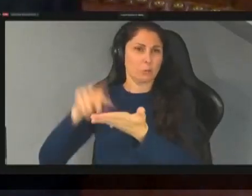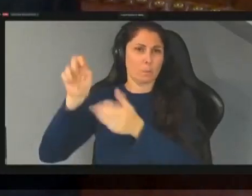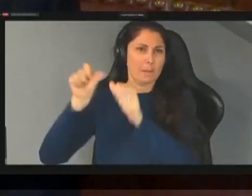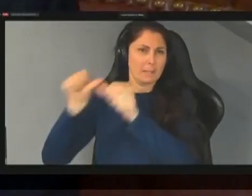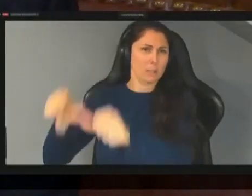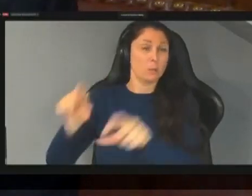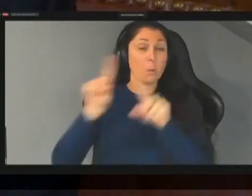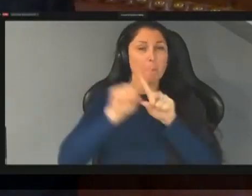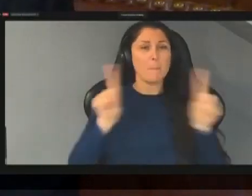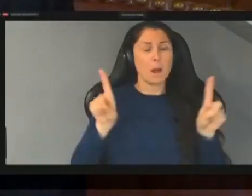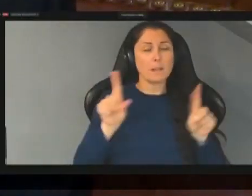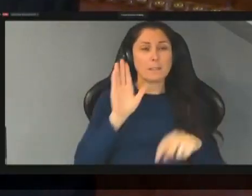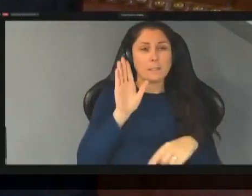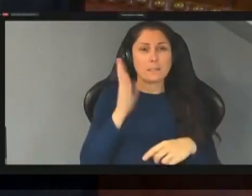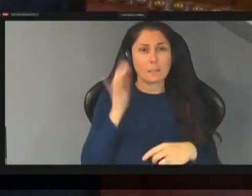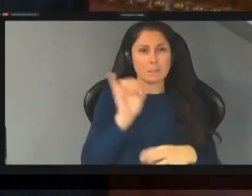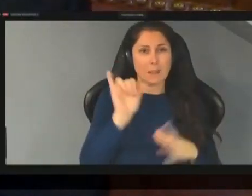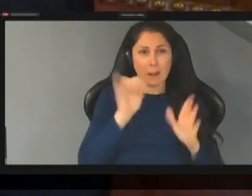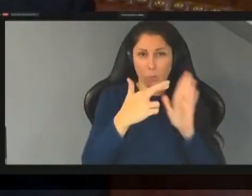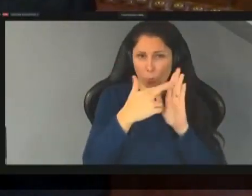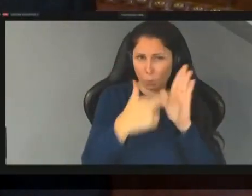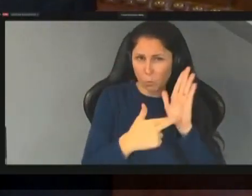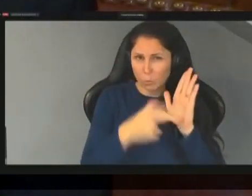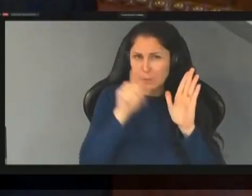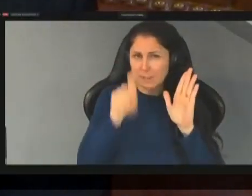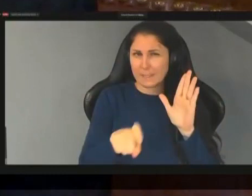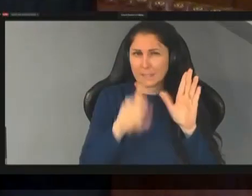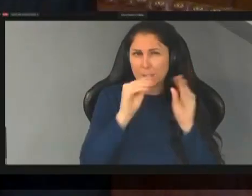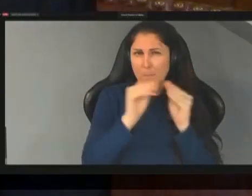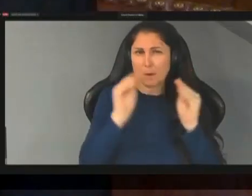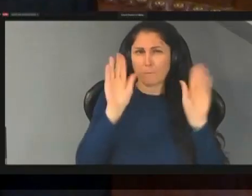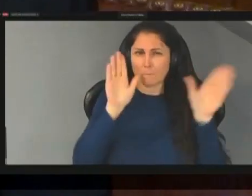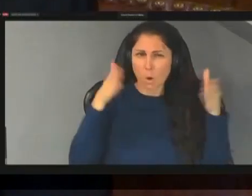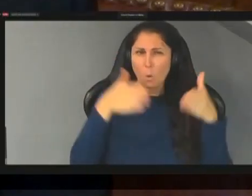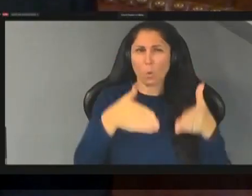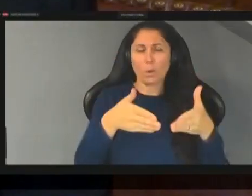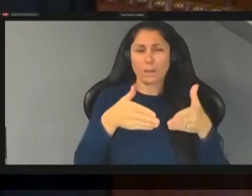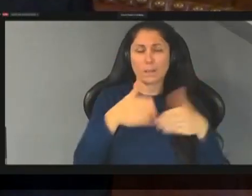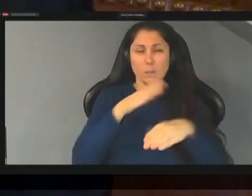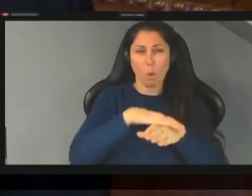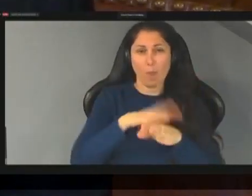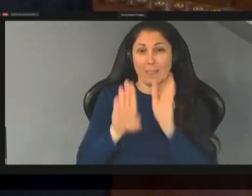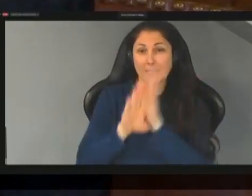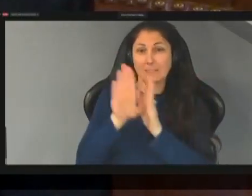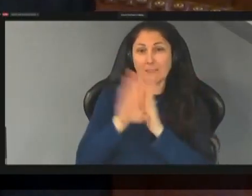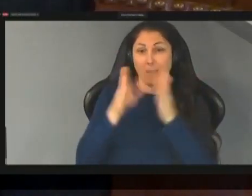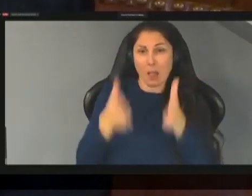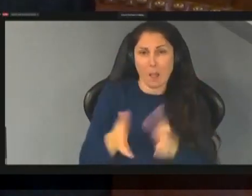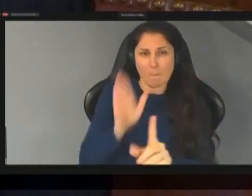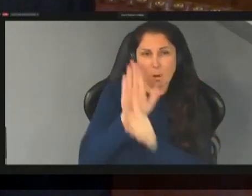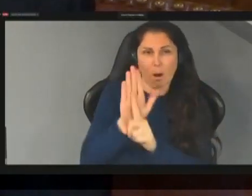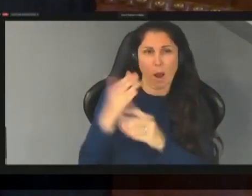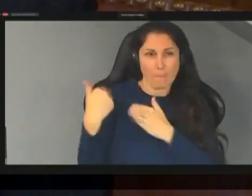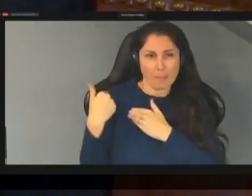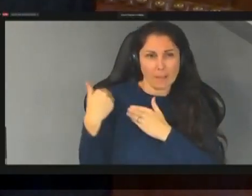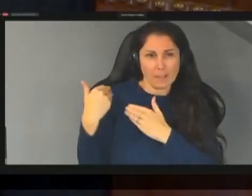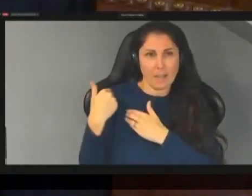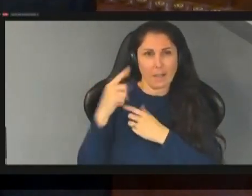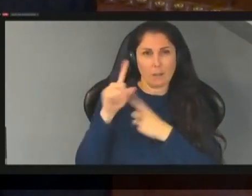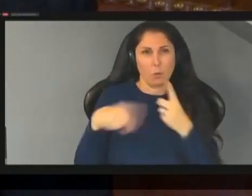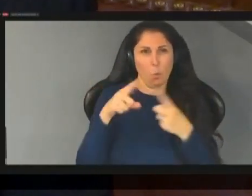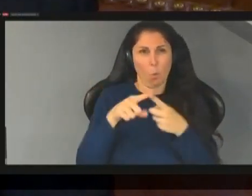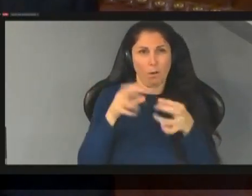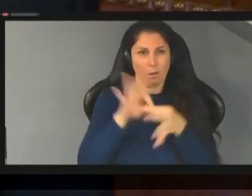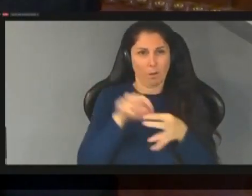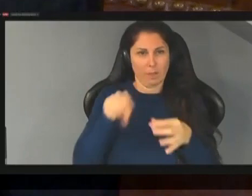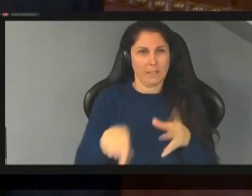like the rules need to be more focused on the developer's obligations when it comes to these meetings, and, you